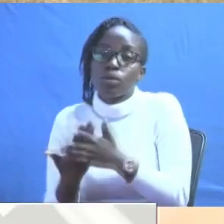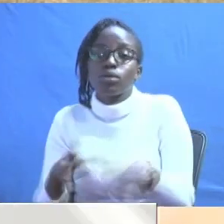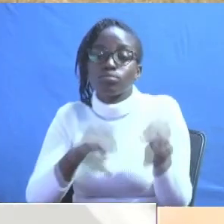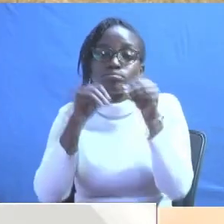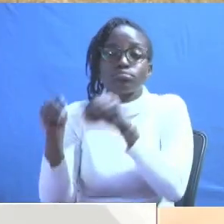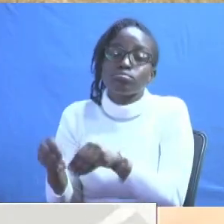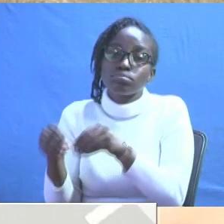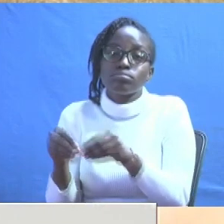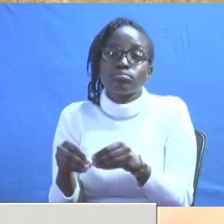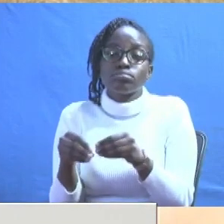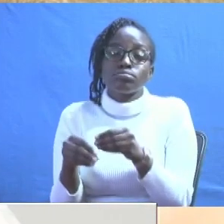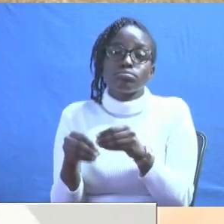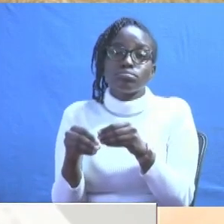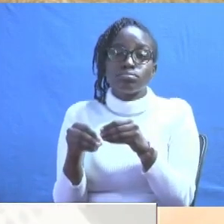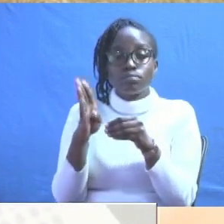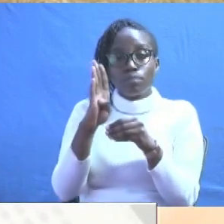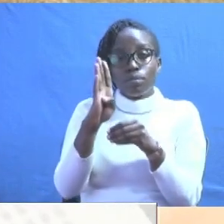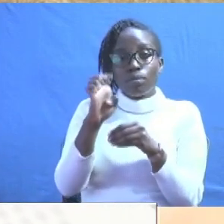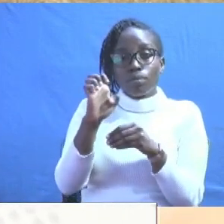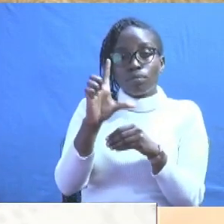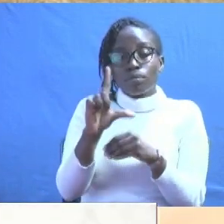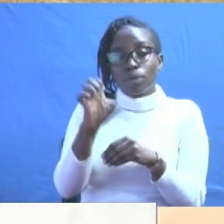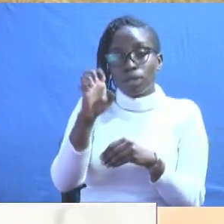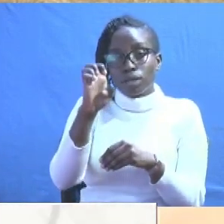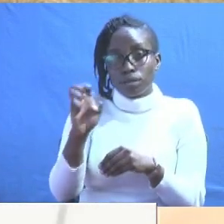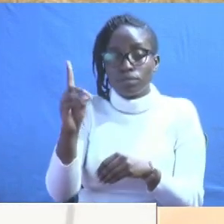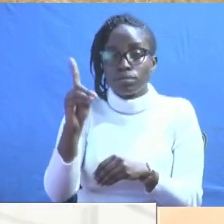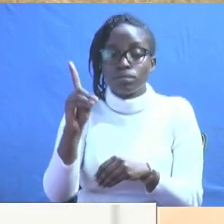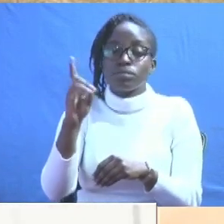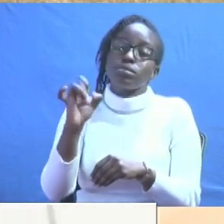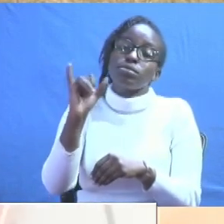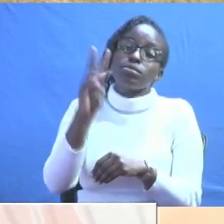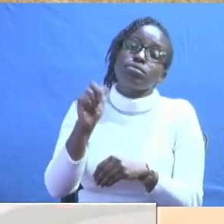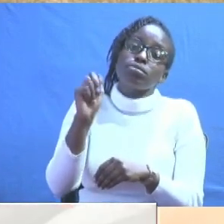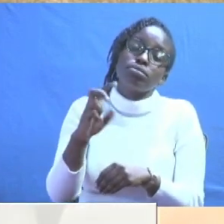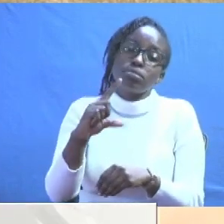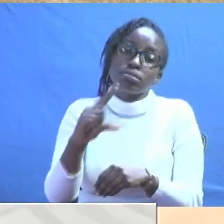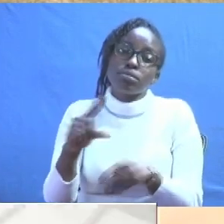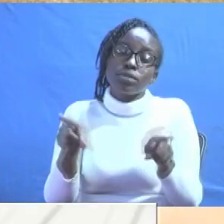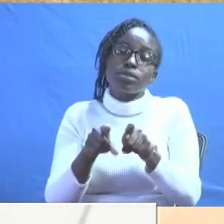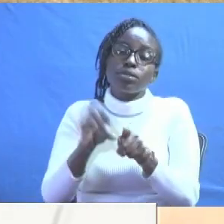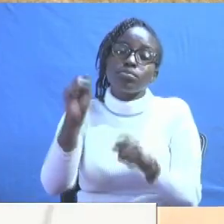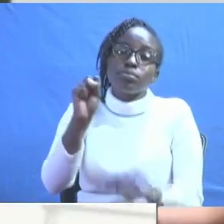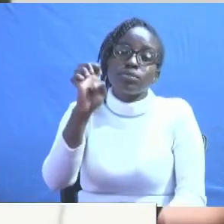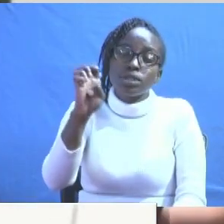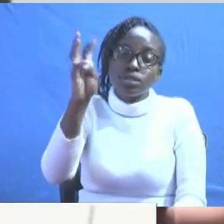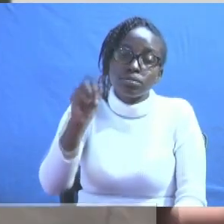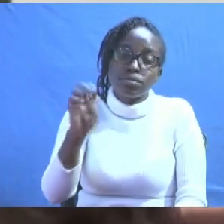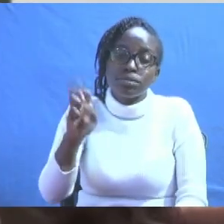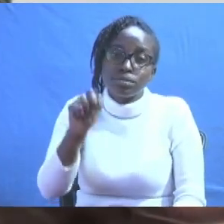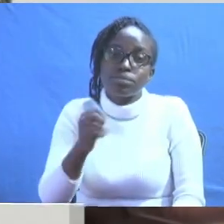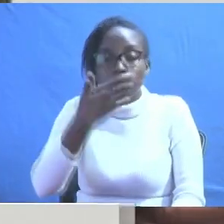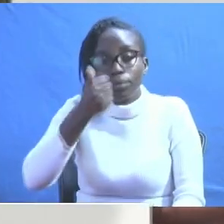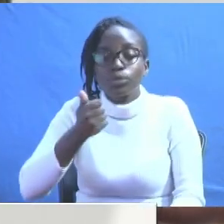by producing the best semen. We have a number of breeds in our station. Samani